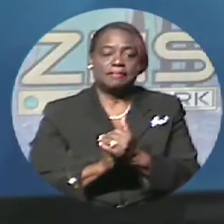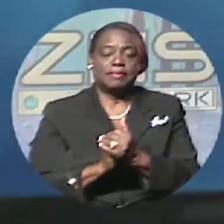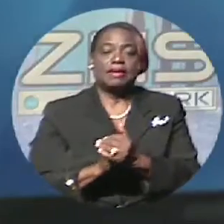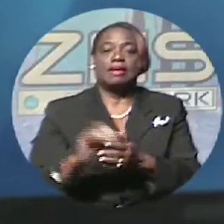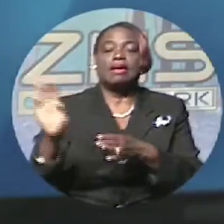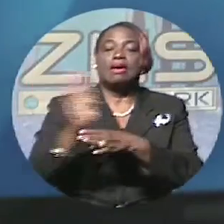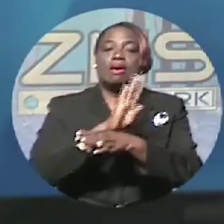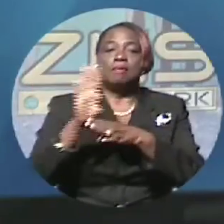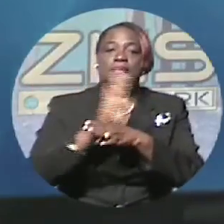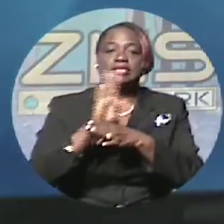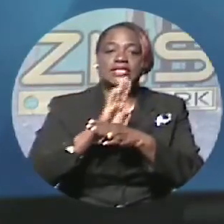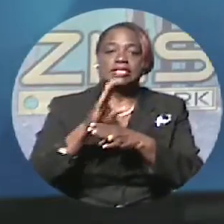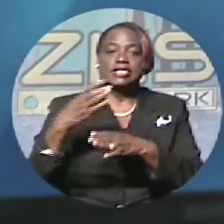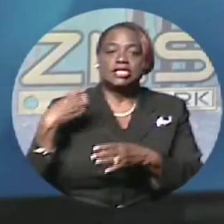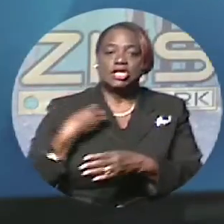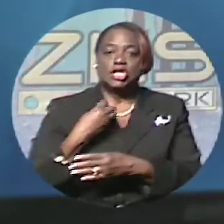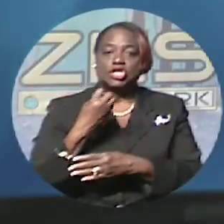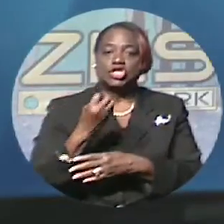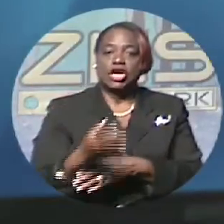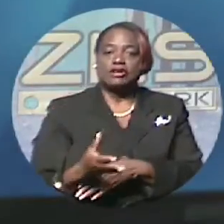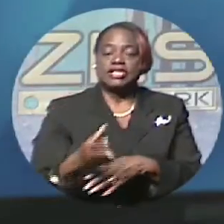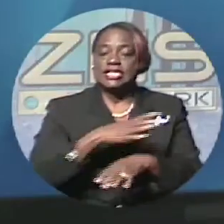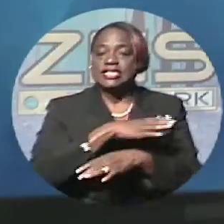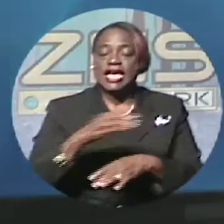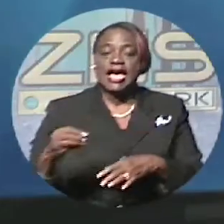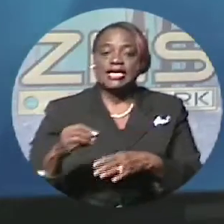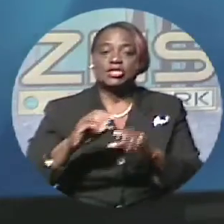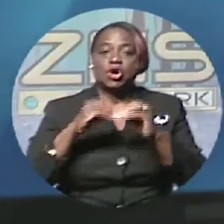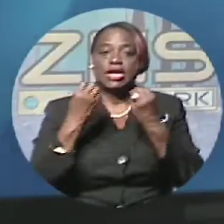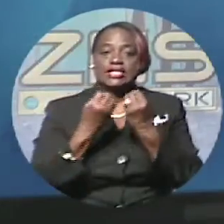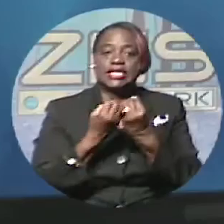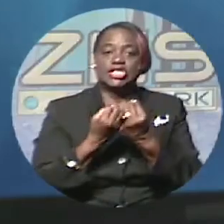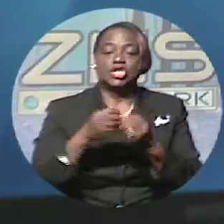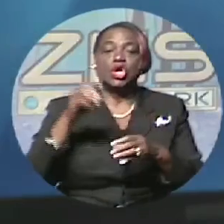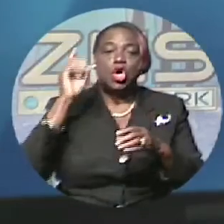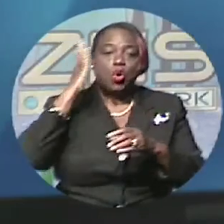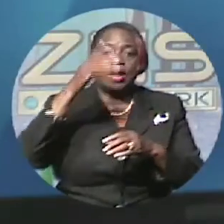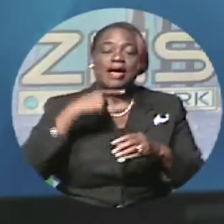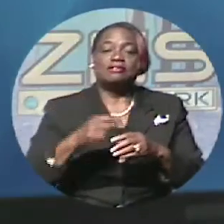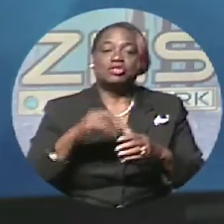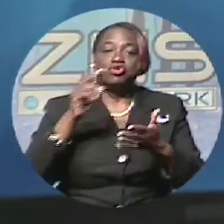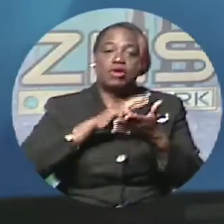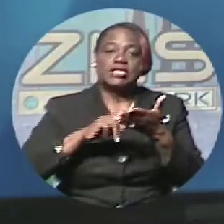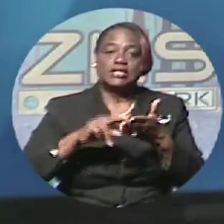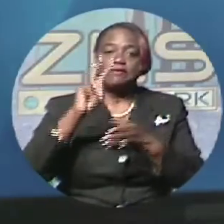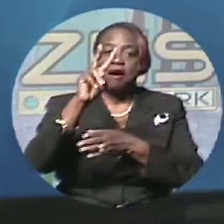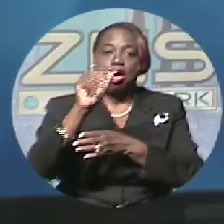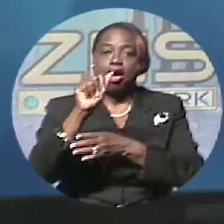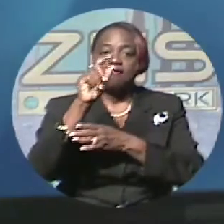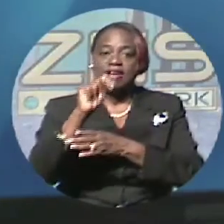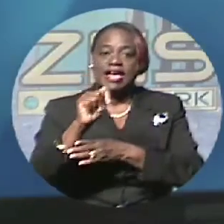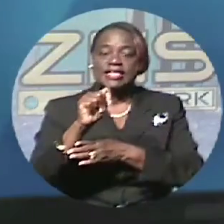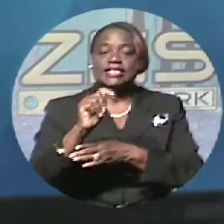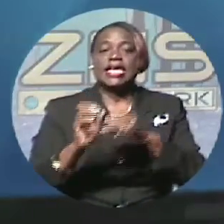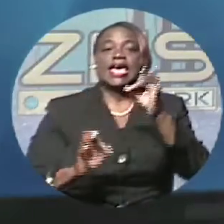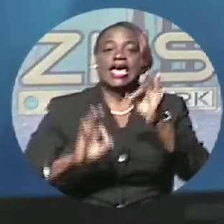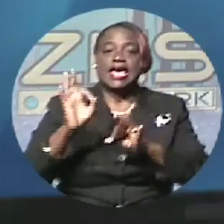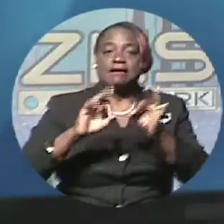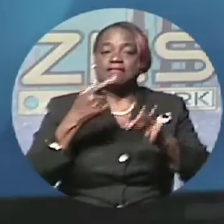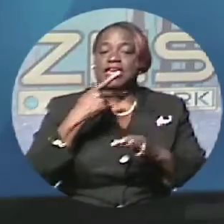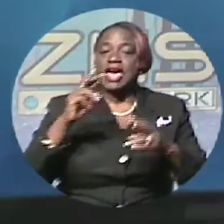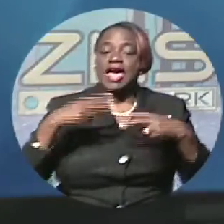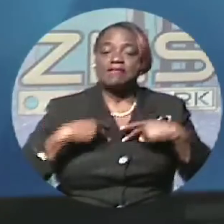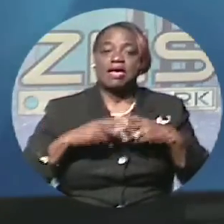Businesses, charities, and entertainment organizations will now have to register with the VAT department if they're hosting public entertainment events